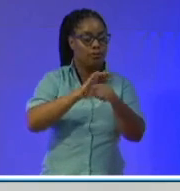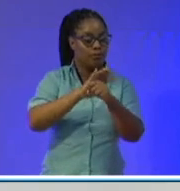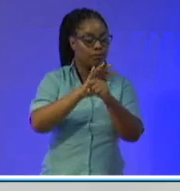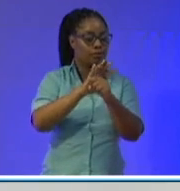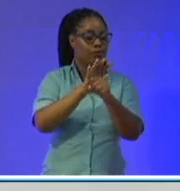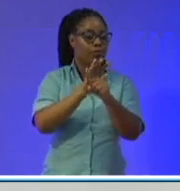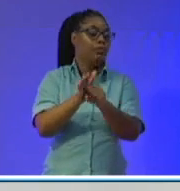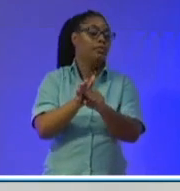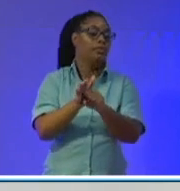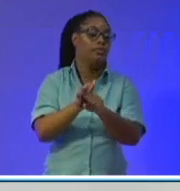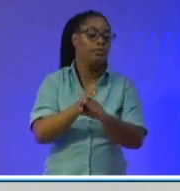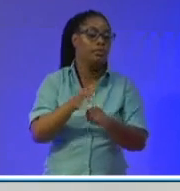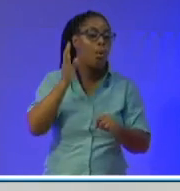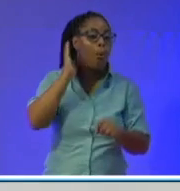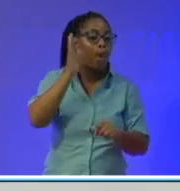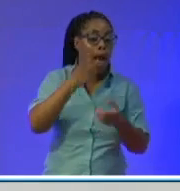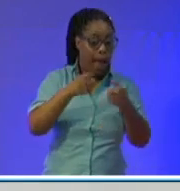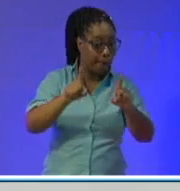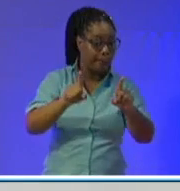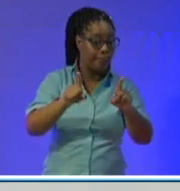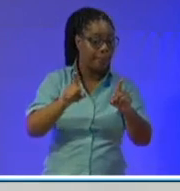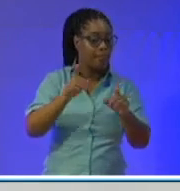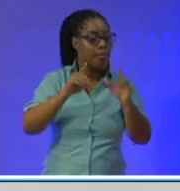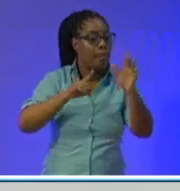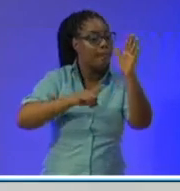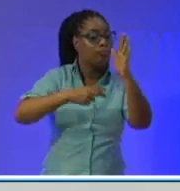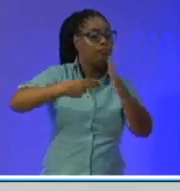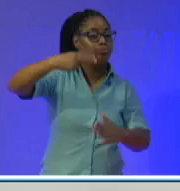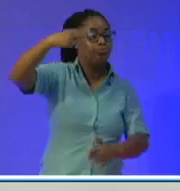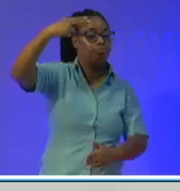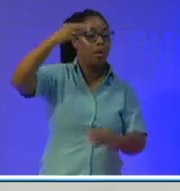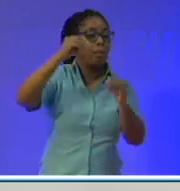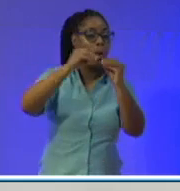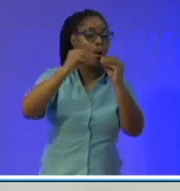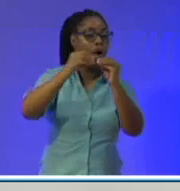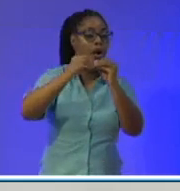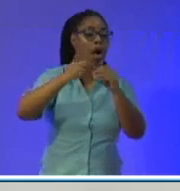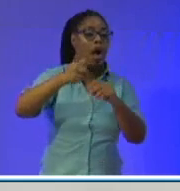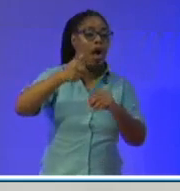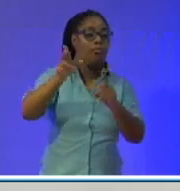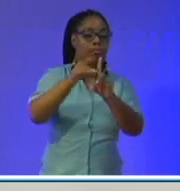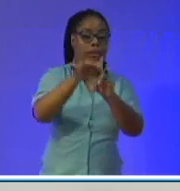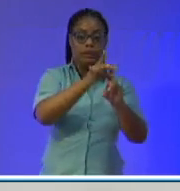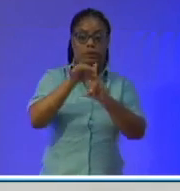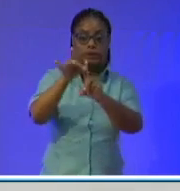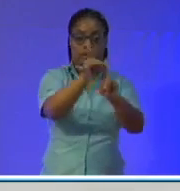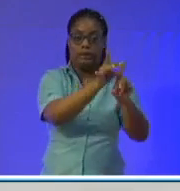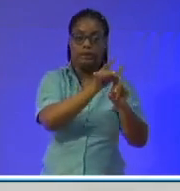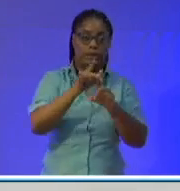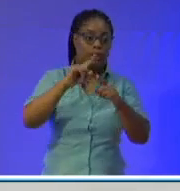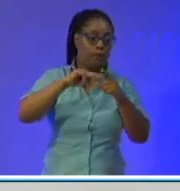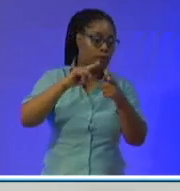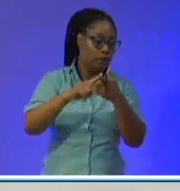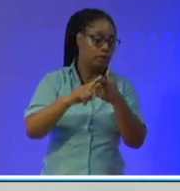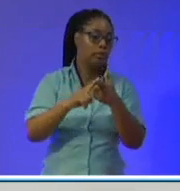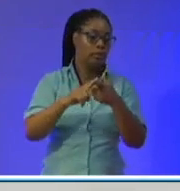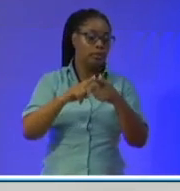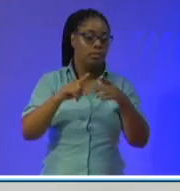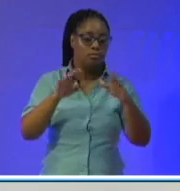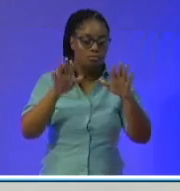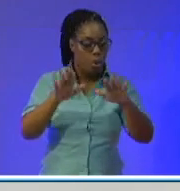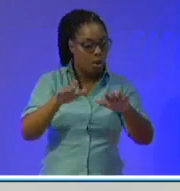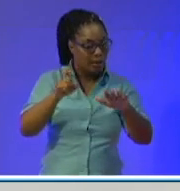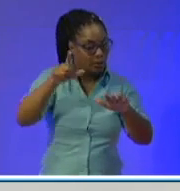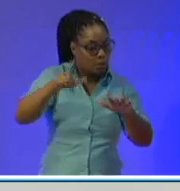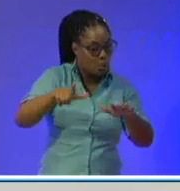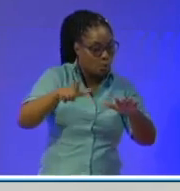cases, and sometimes the surge doesn't ever completely return to normal. You may have some decrease, a plateau, and then another variant